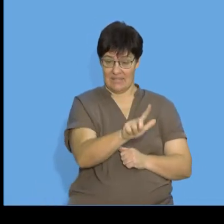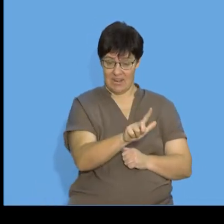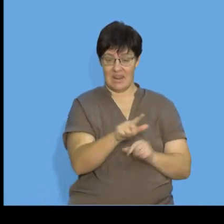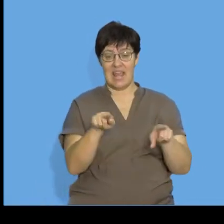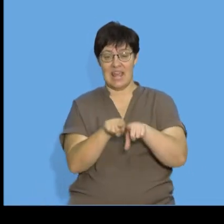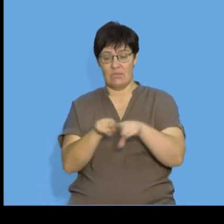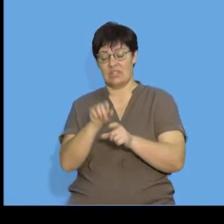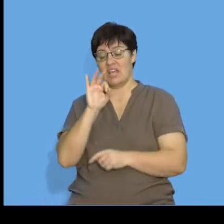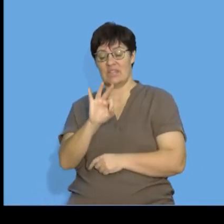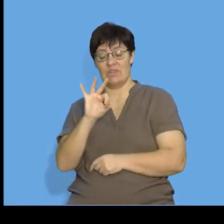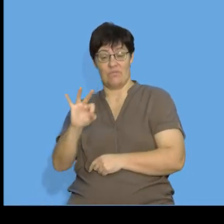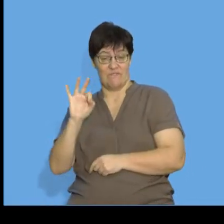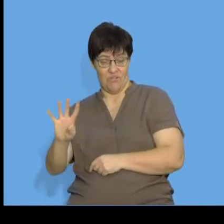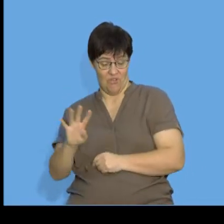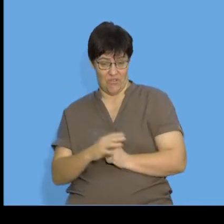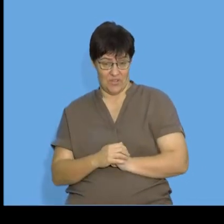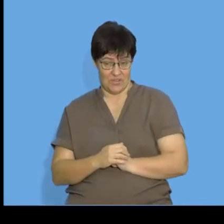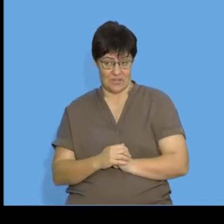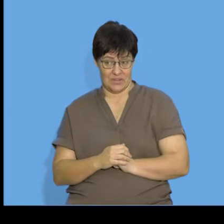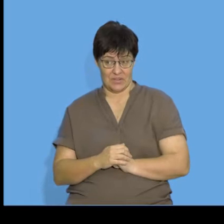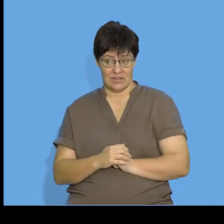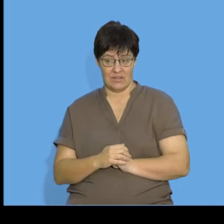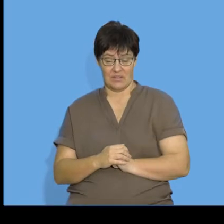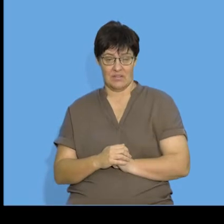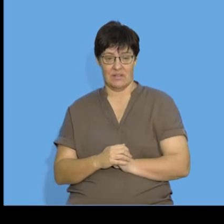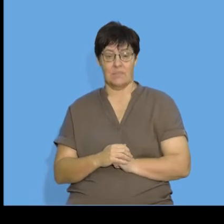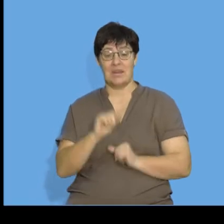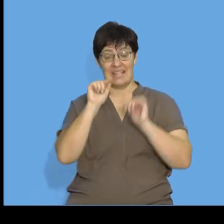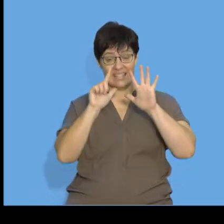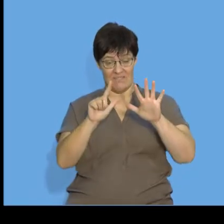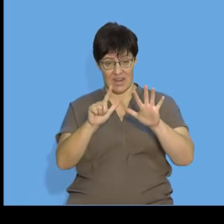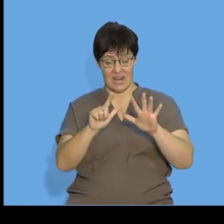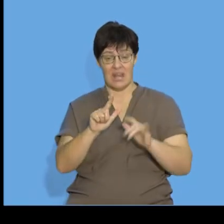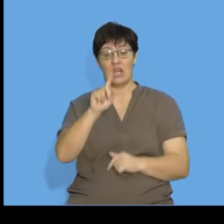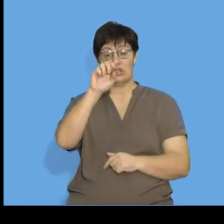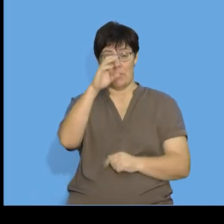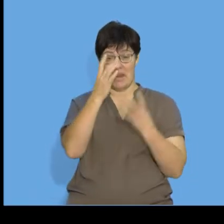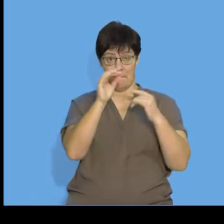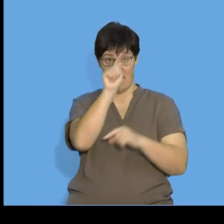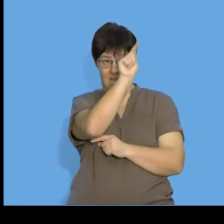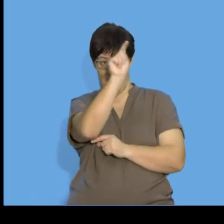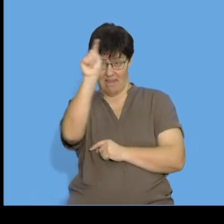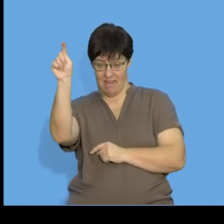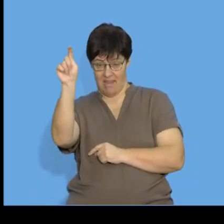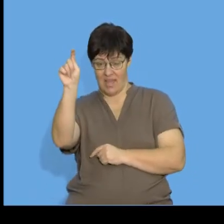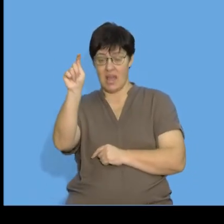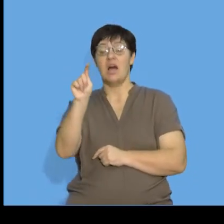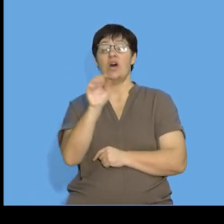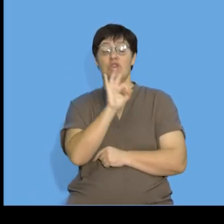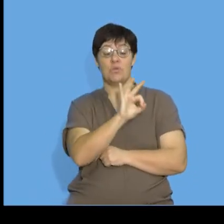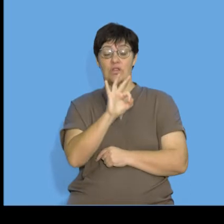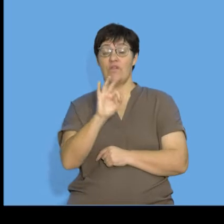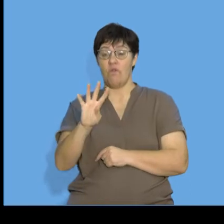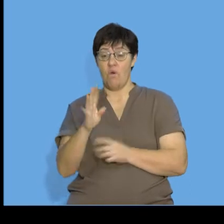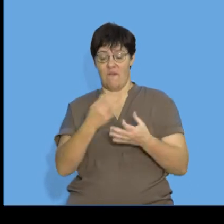is equal to 334, the 7 is the term number, and the 334